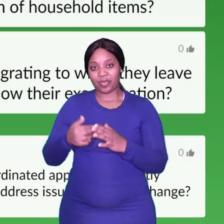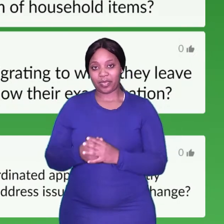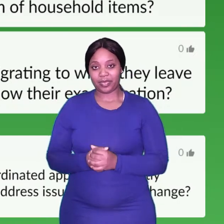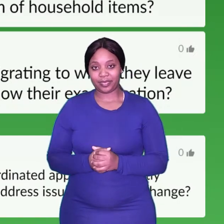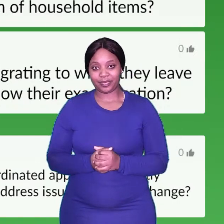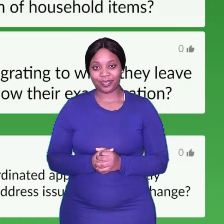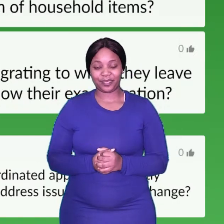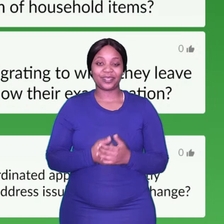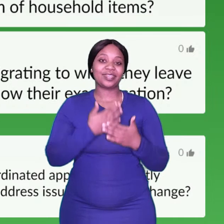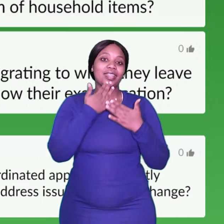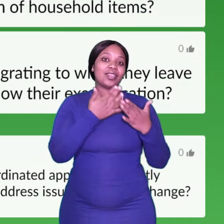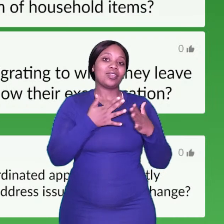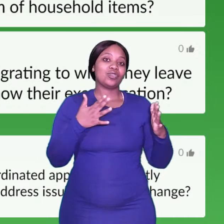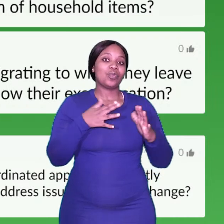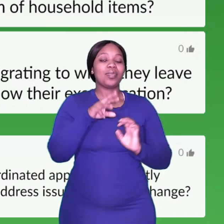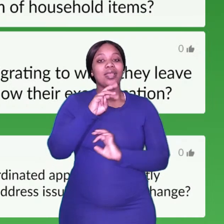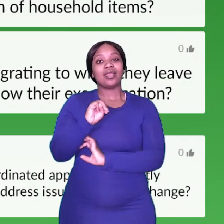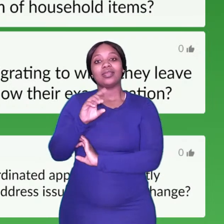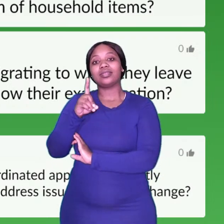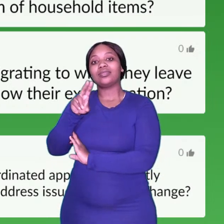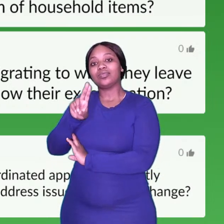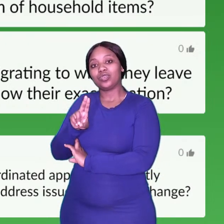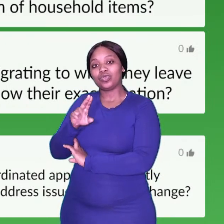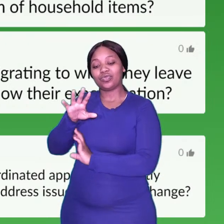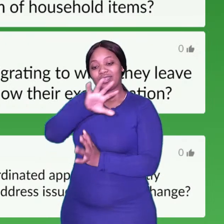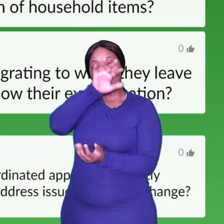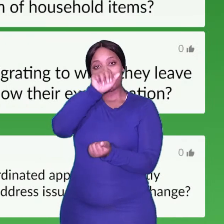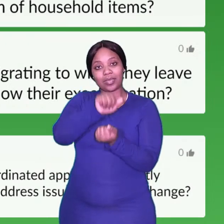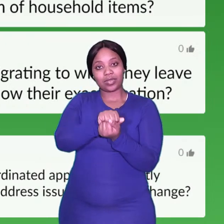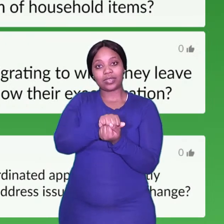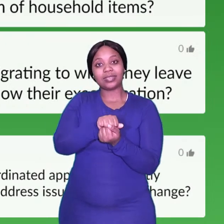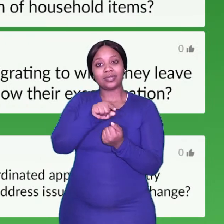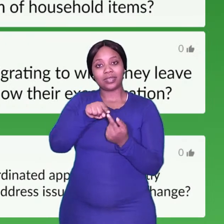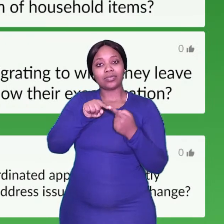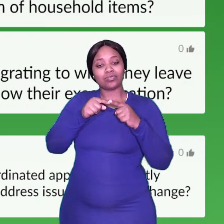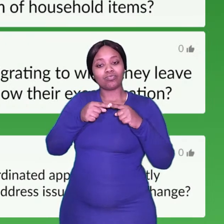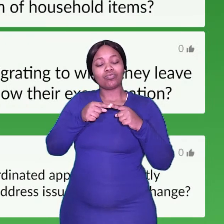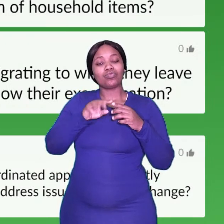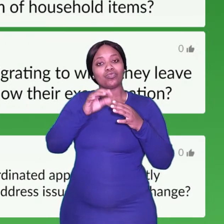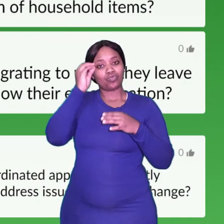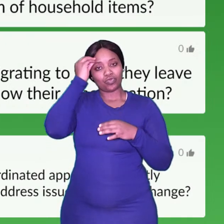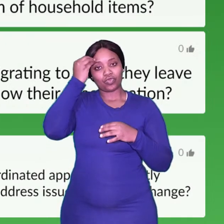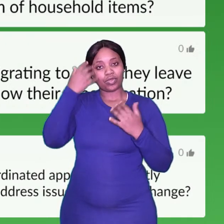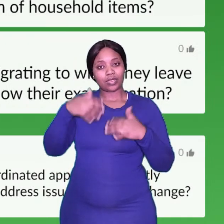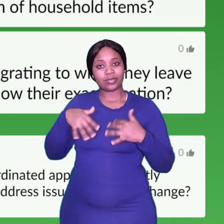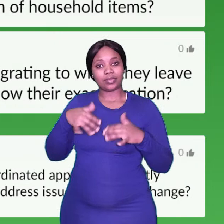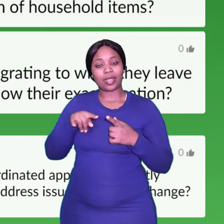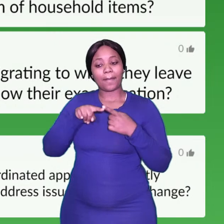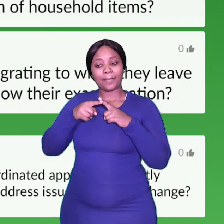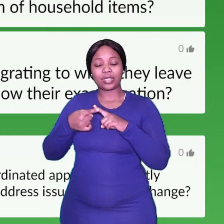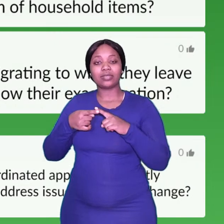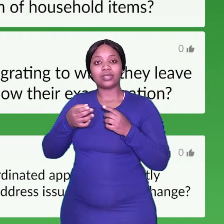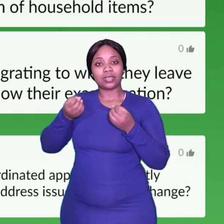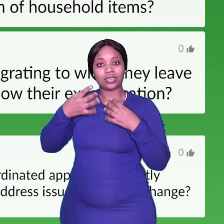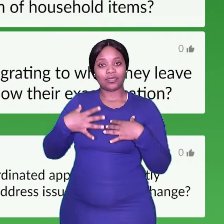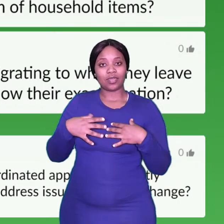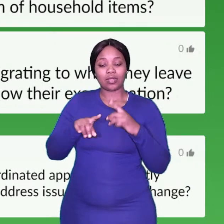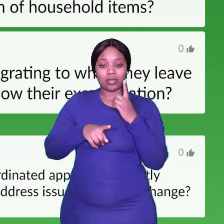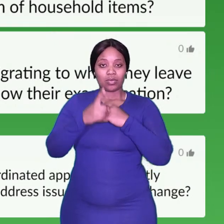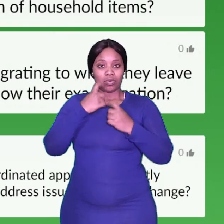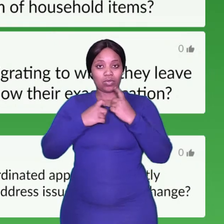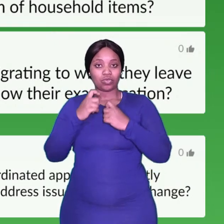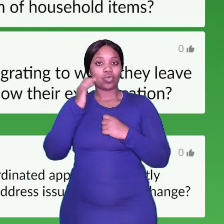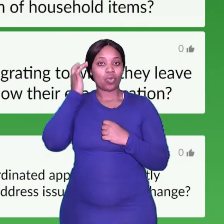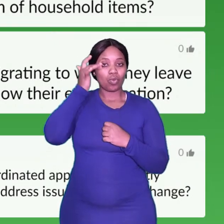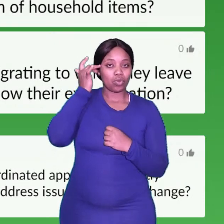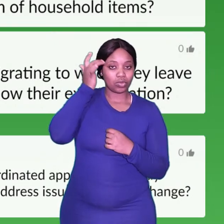Thanks so much, Mdu, for summarizing, for these insightful points, and for leaving us with a set of questions to consider in terms